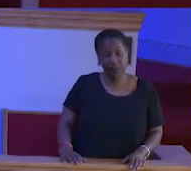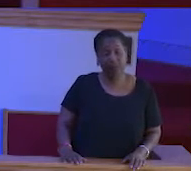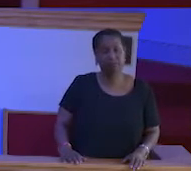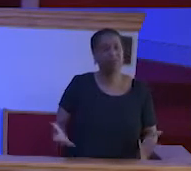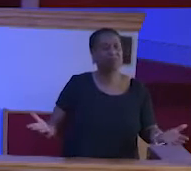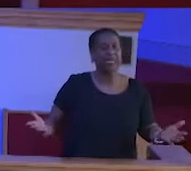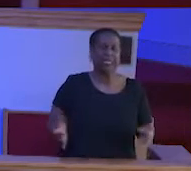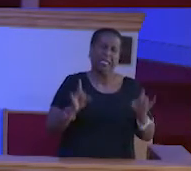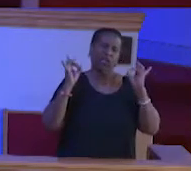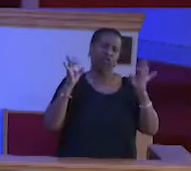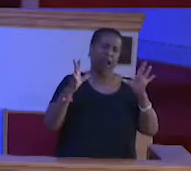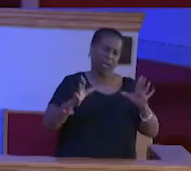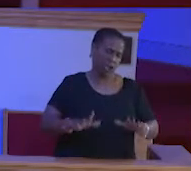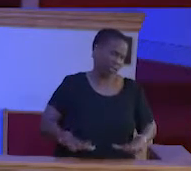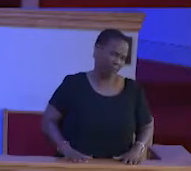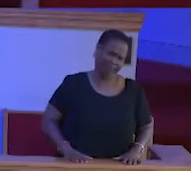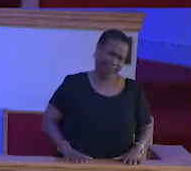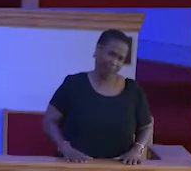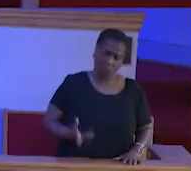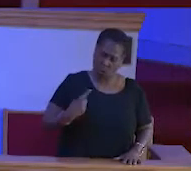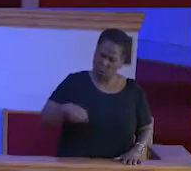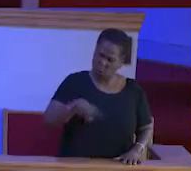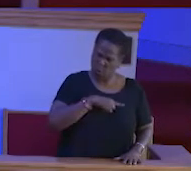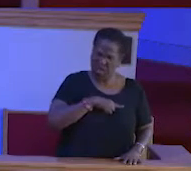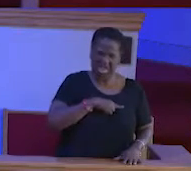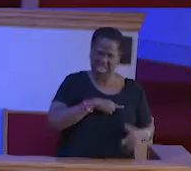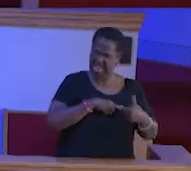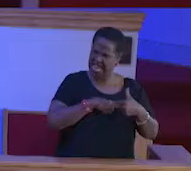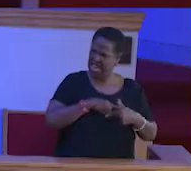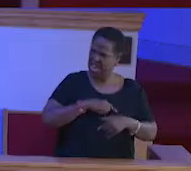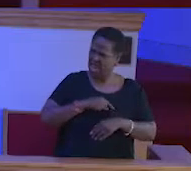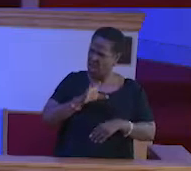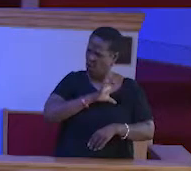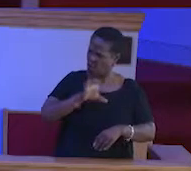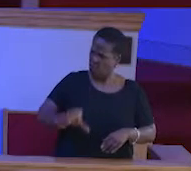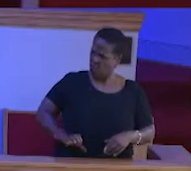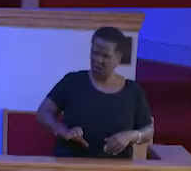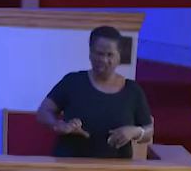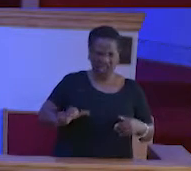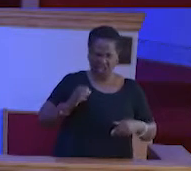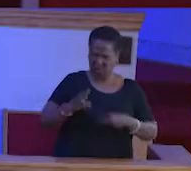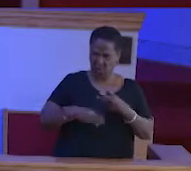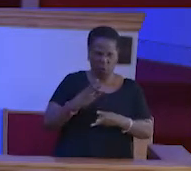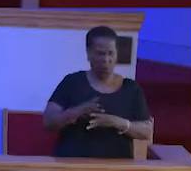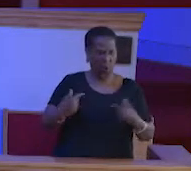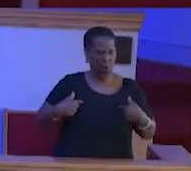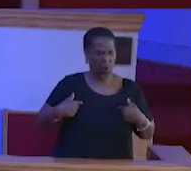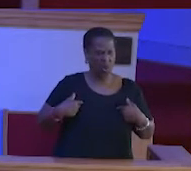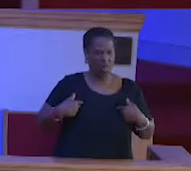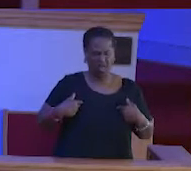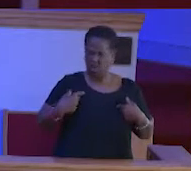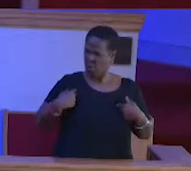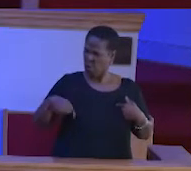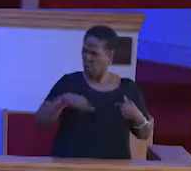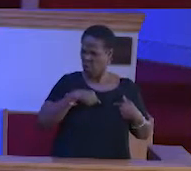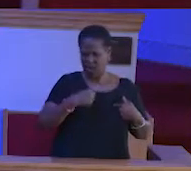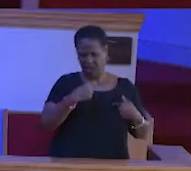How tragic it is when we as a so-called Christian nation forsake those who are